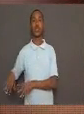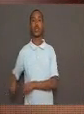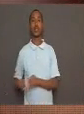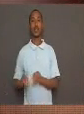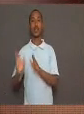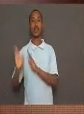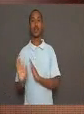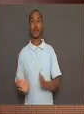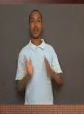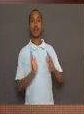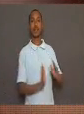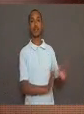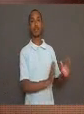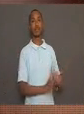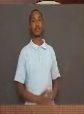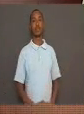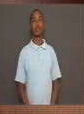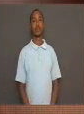Students, let's get ready.